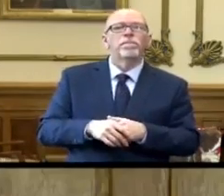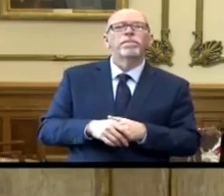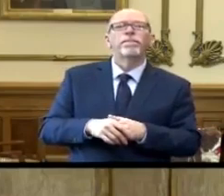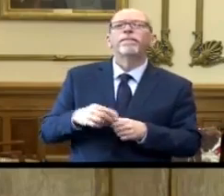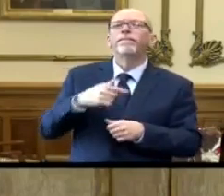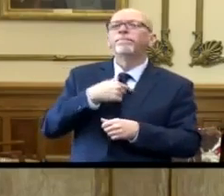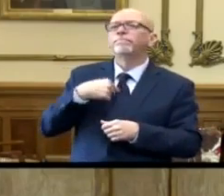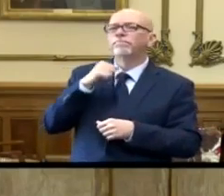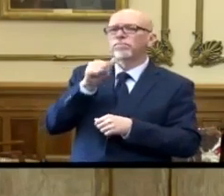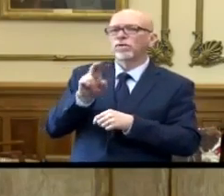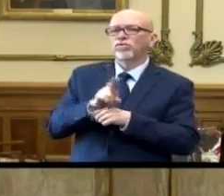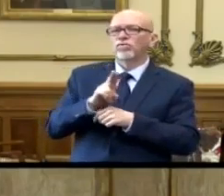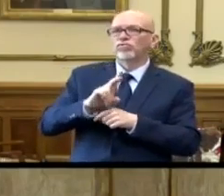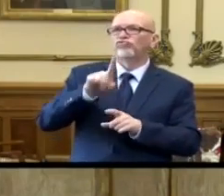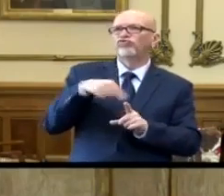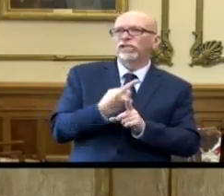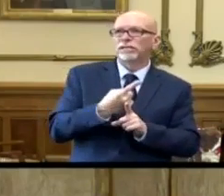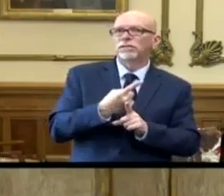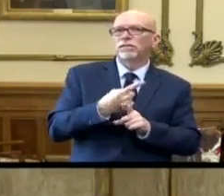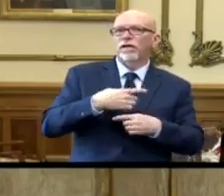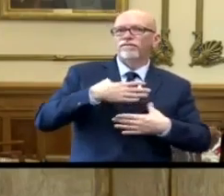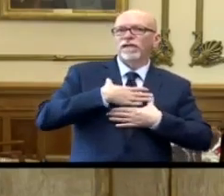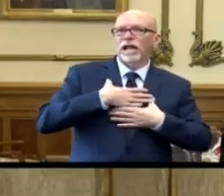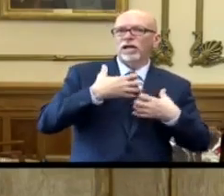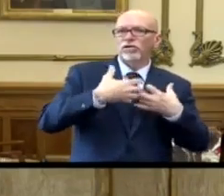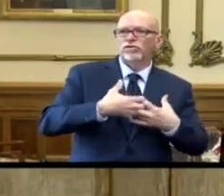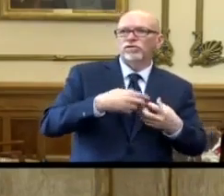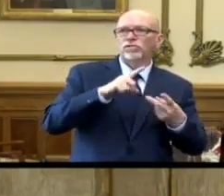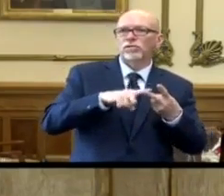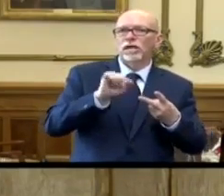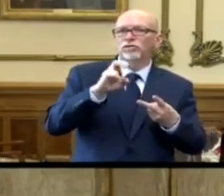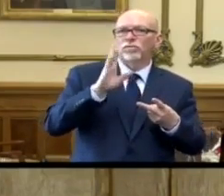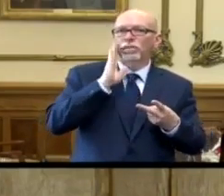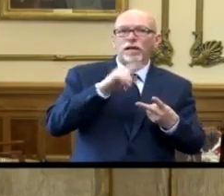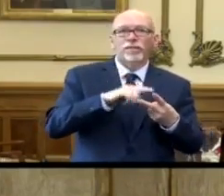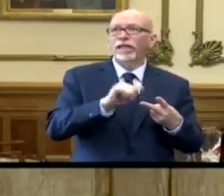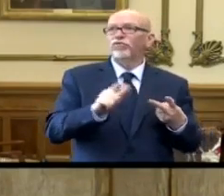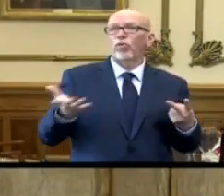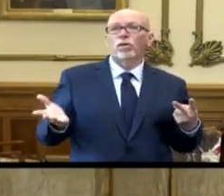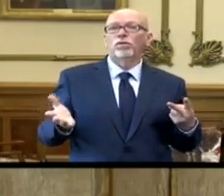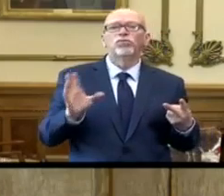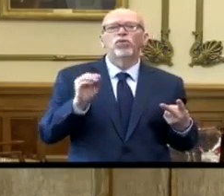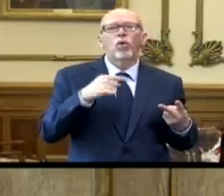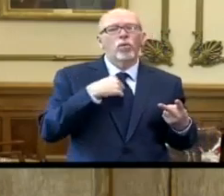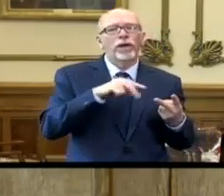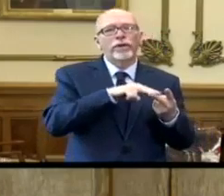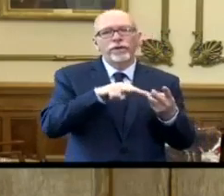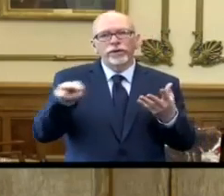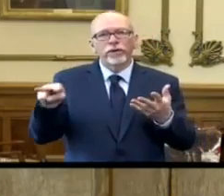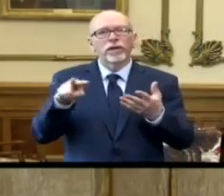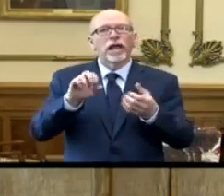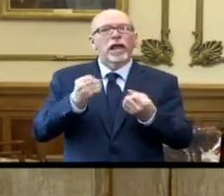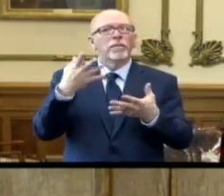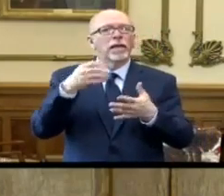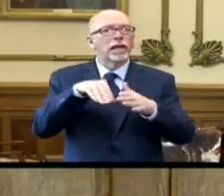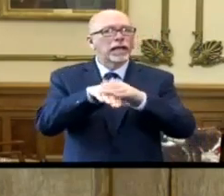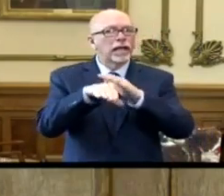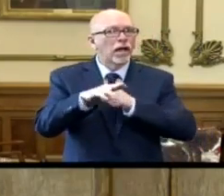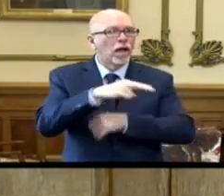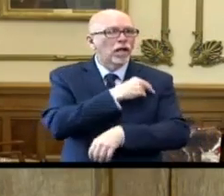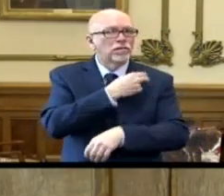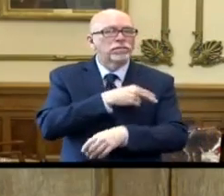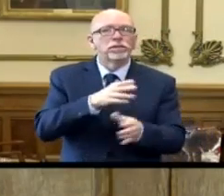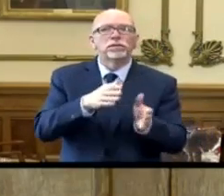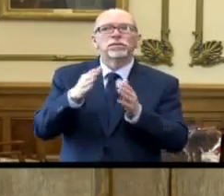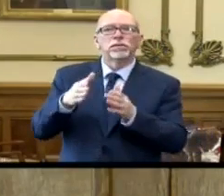We are not using just ventilators and ICU beds. We're also looking at numbers of admissions to the hospital